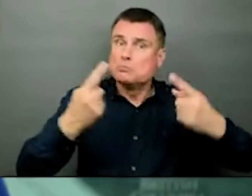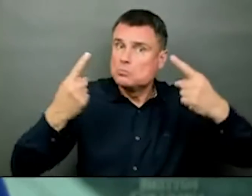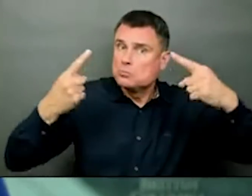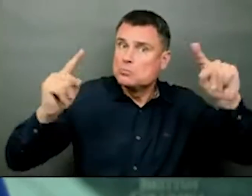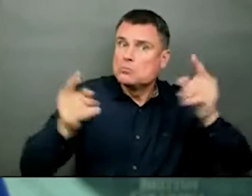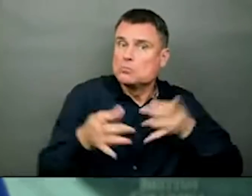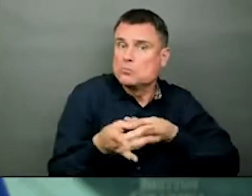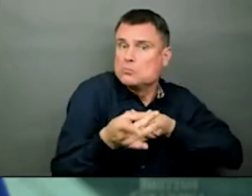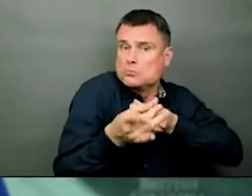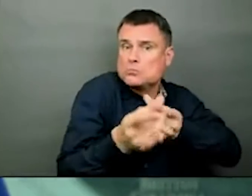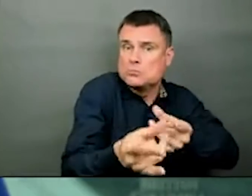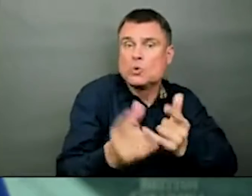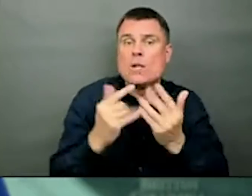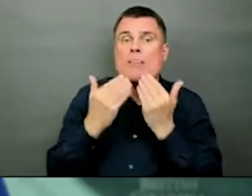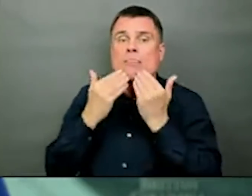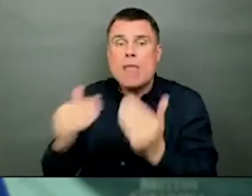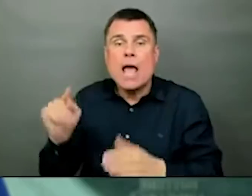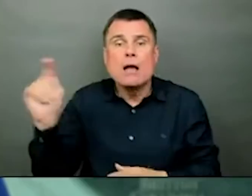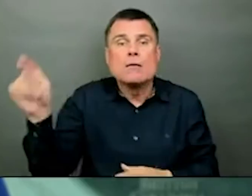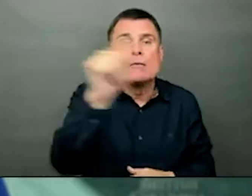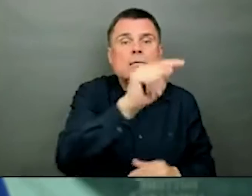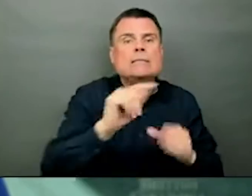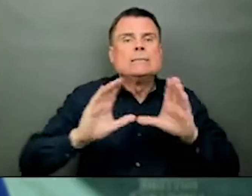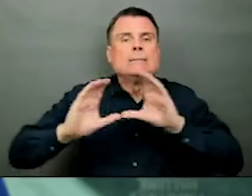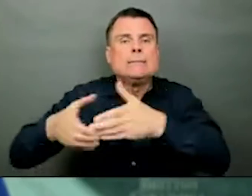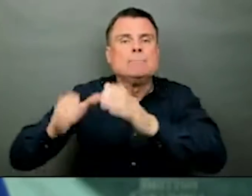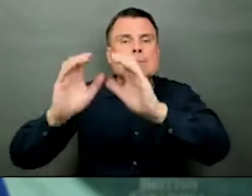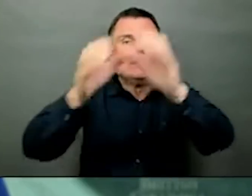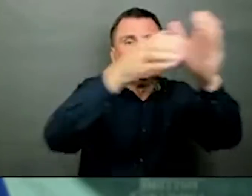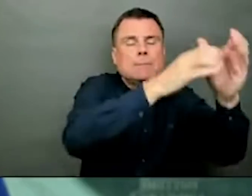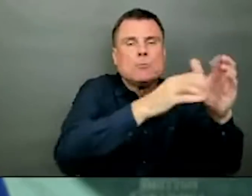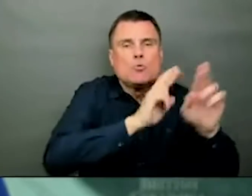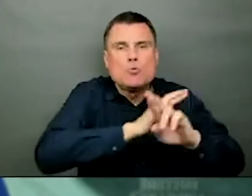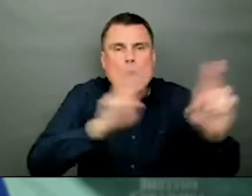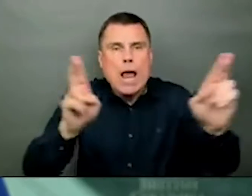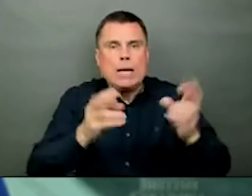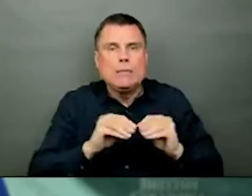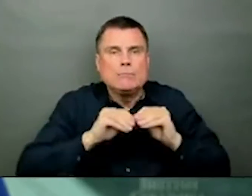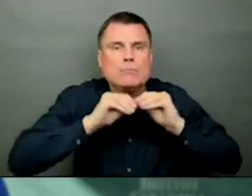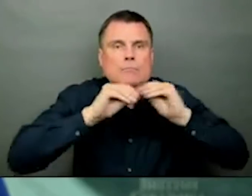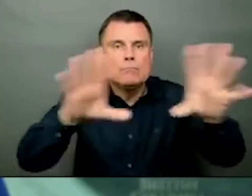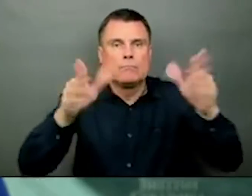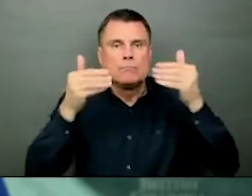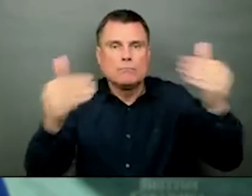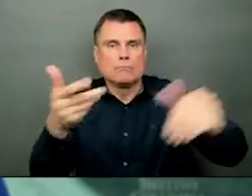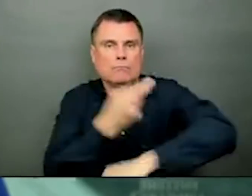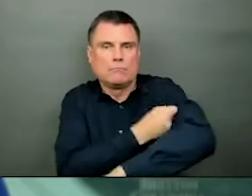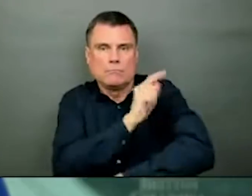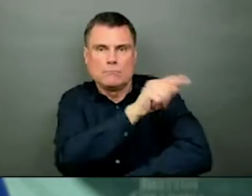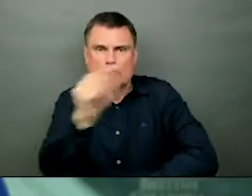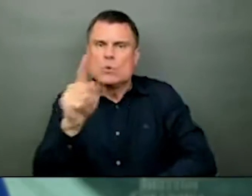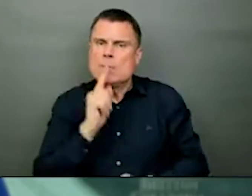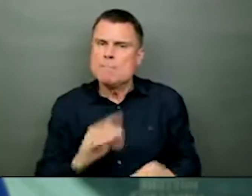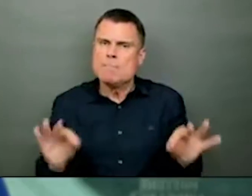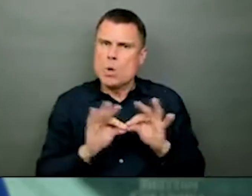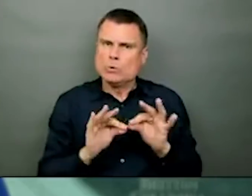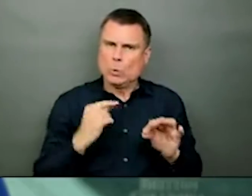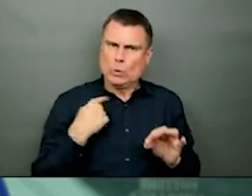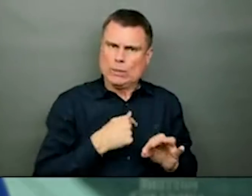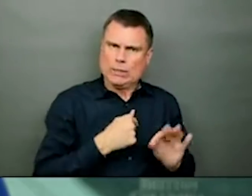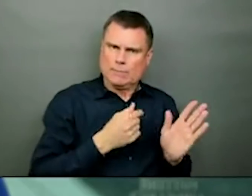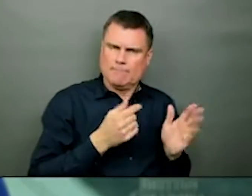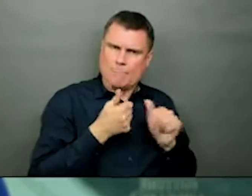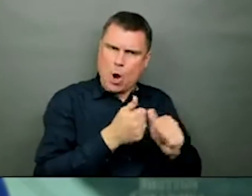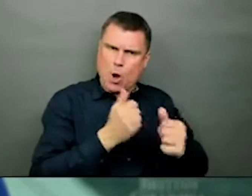We set out what our priorities were, and you can see the long-term care and the assisted living priorities have been very significantly